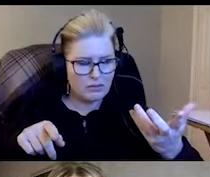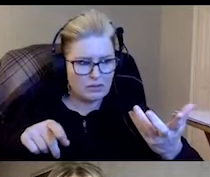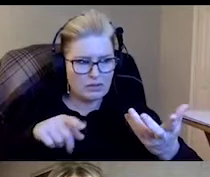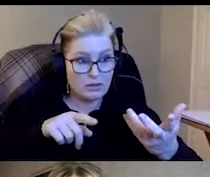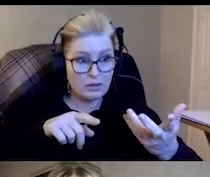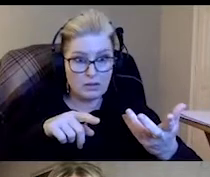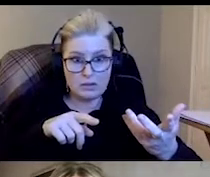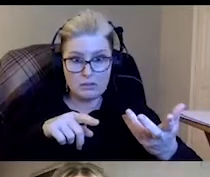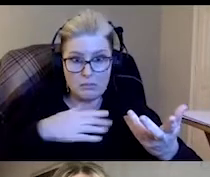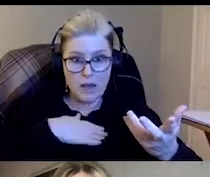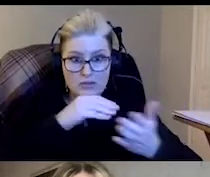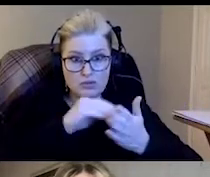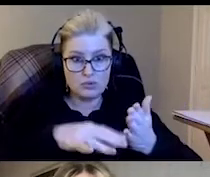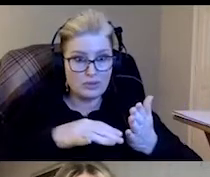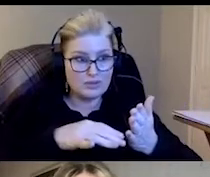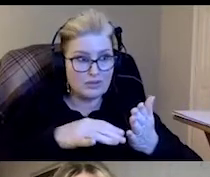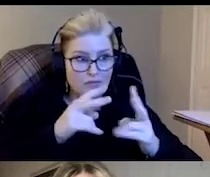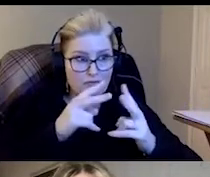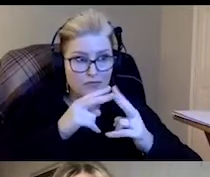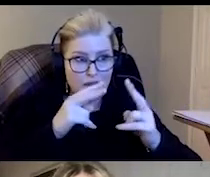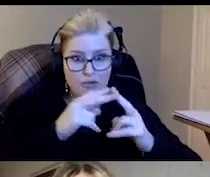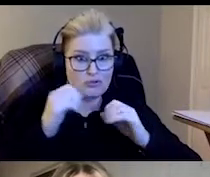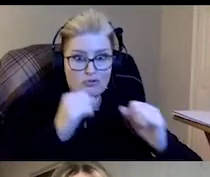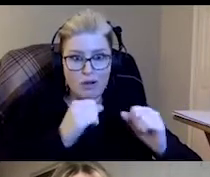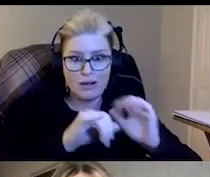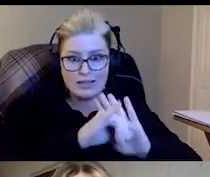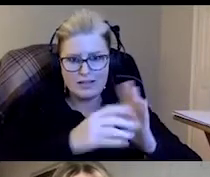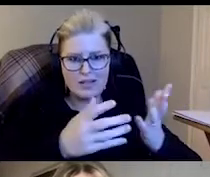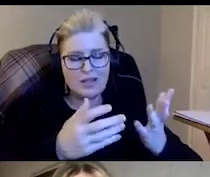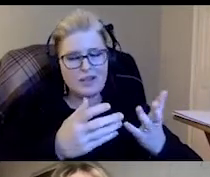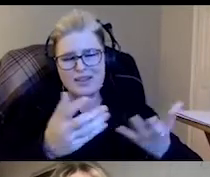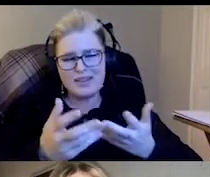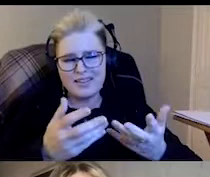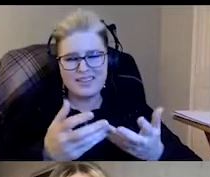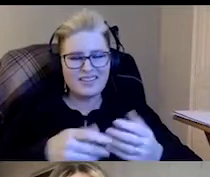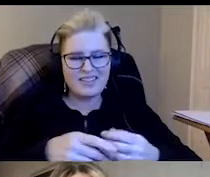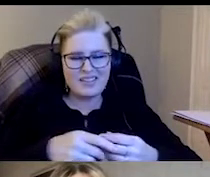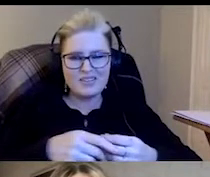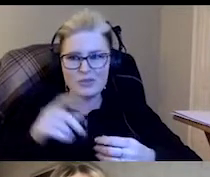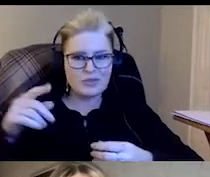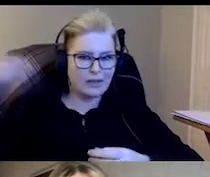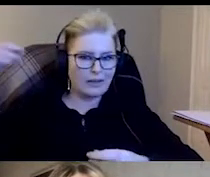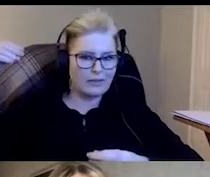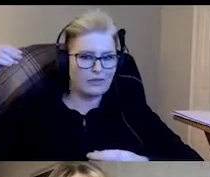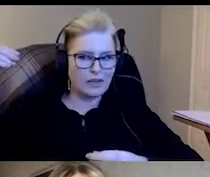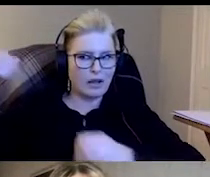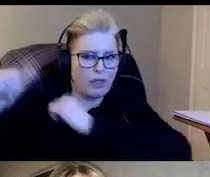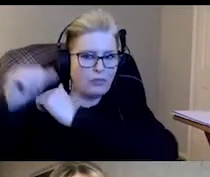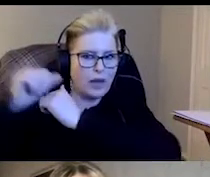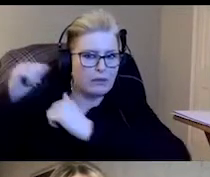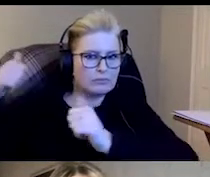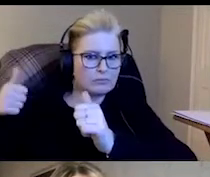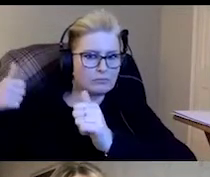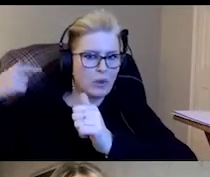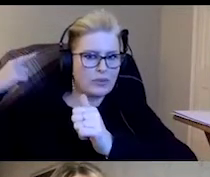one of my students' identities that they may be struggling with, and now there's this kind of threat hanging over my head about,